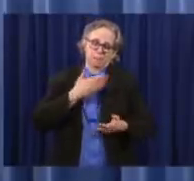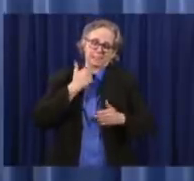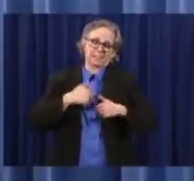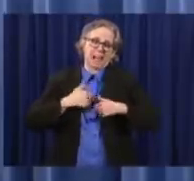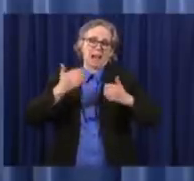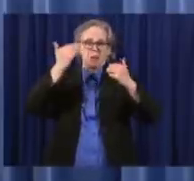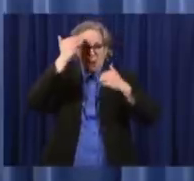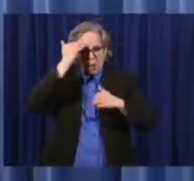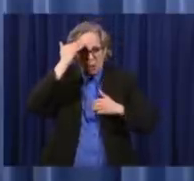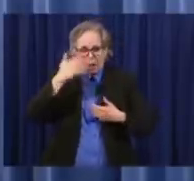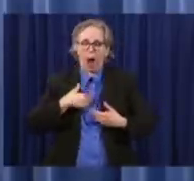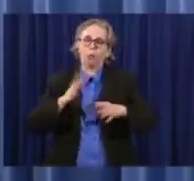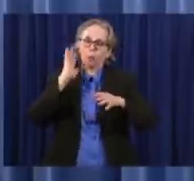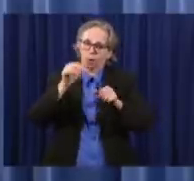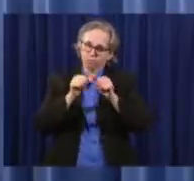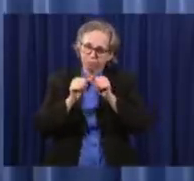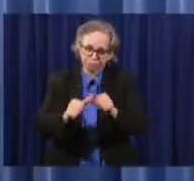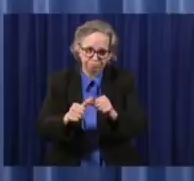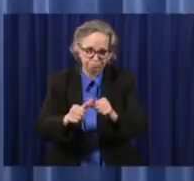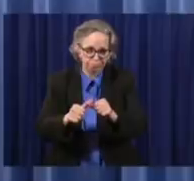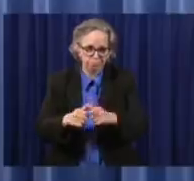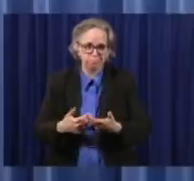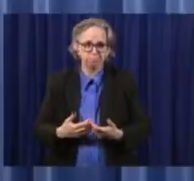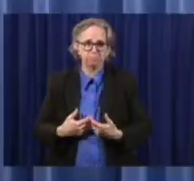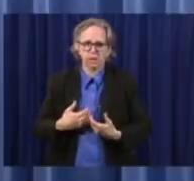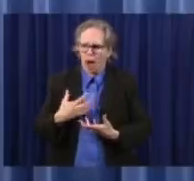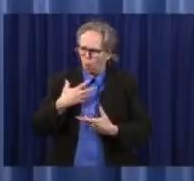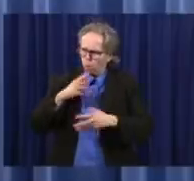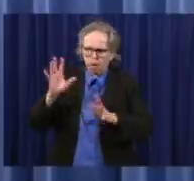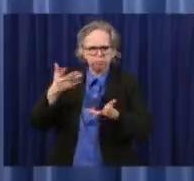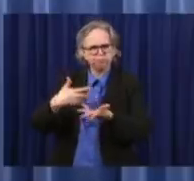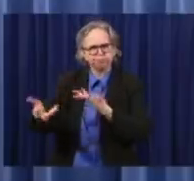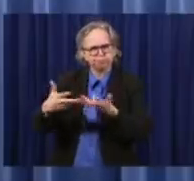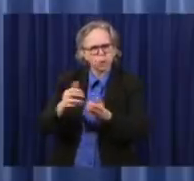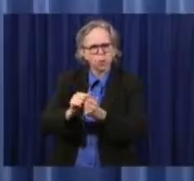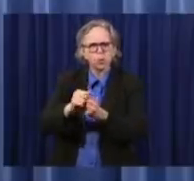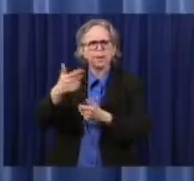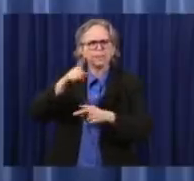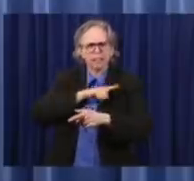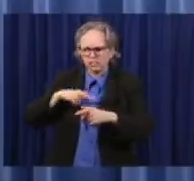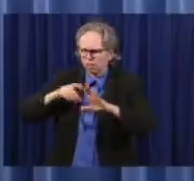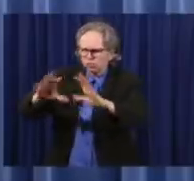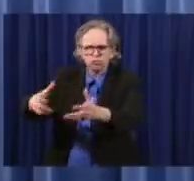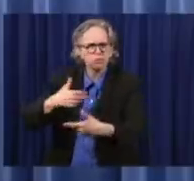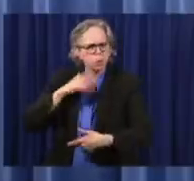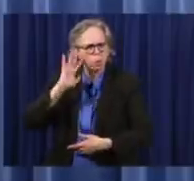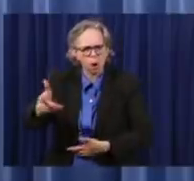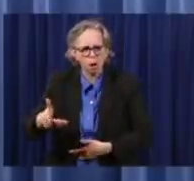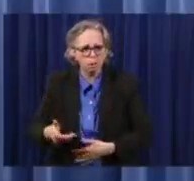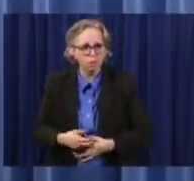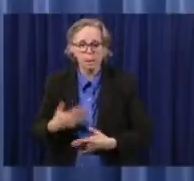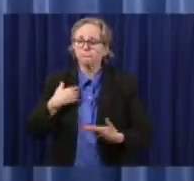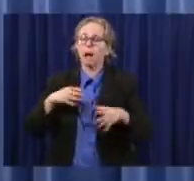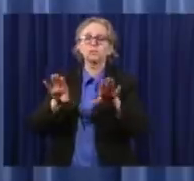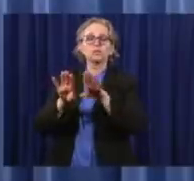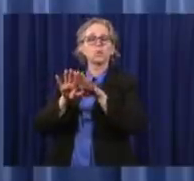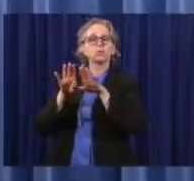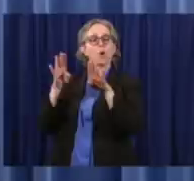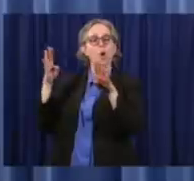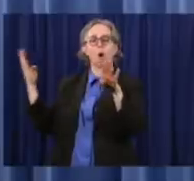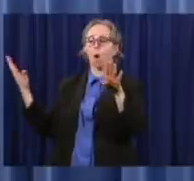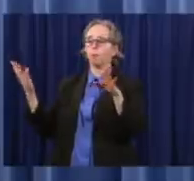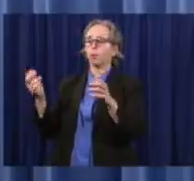consult with members of the General Assembly and talk with them. And my door is always open and my phone is always